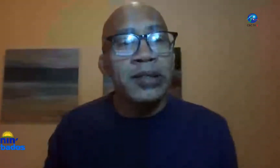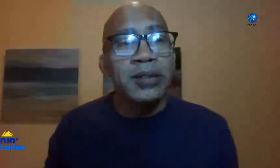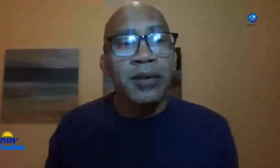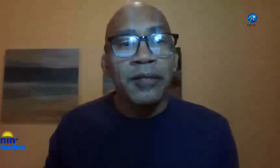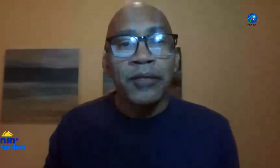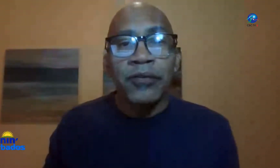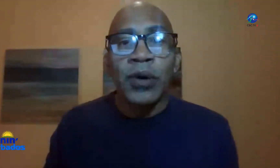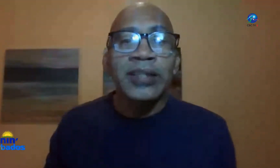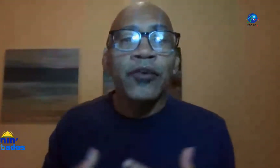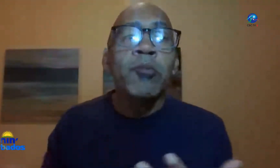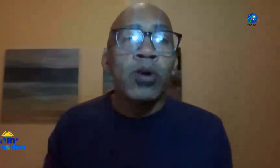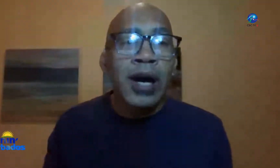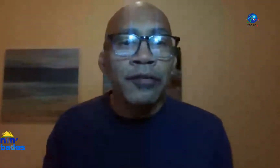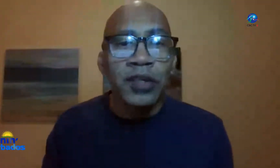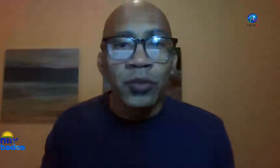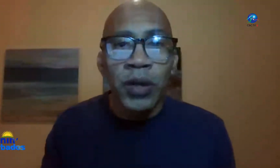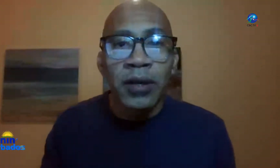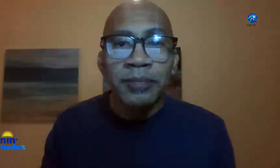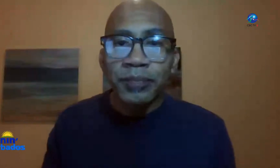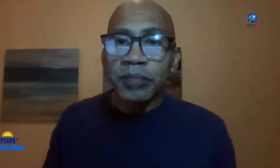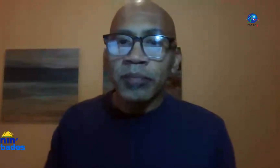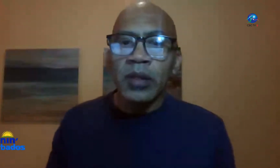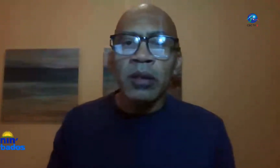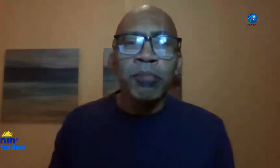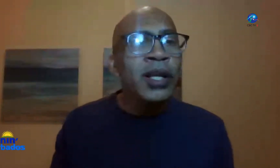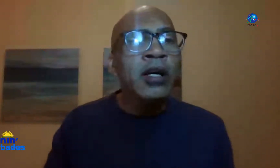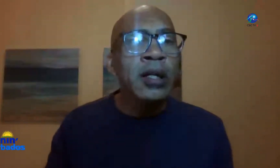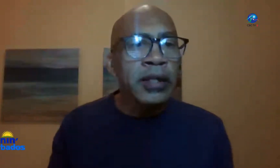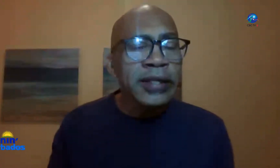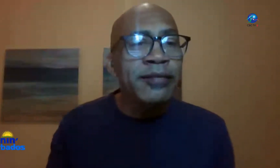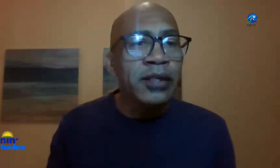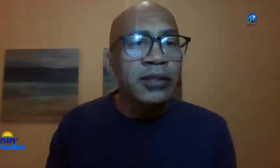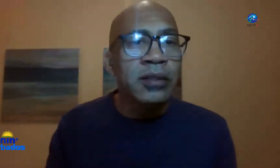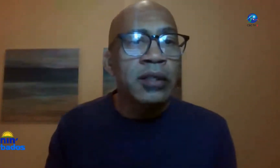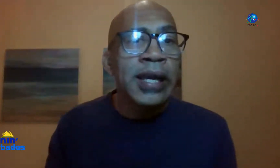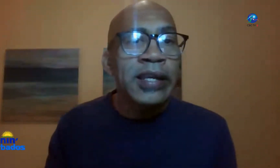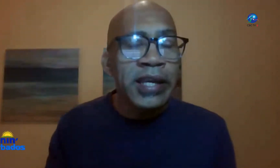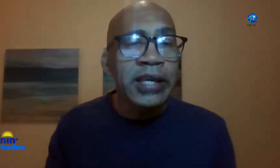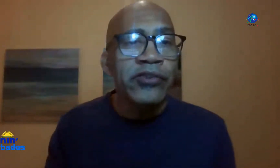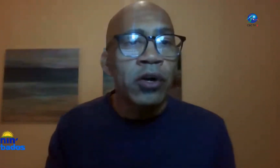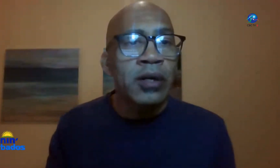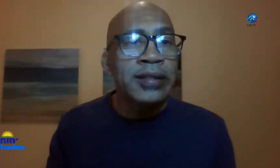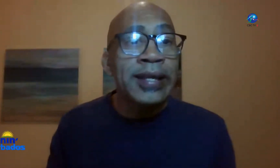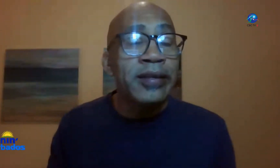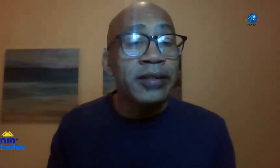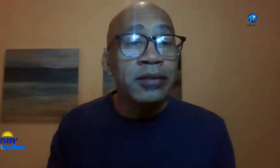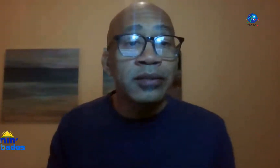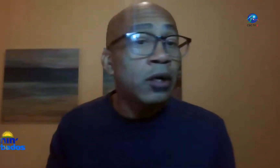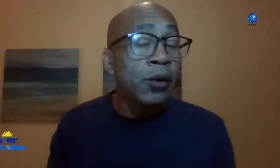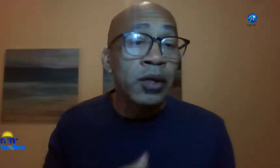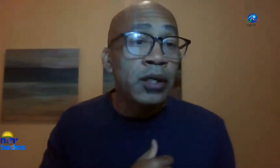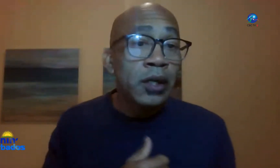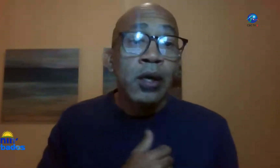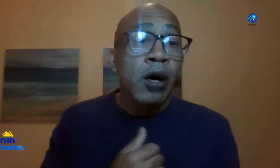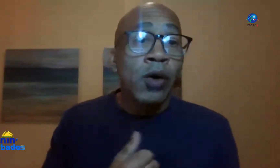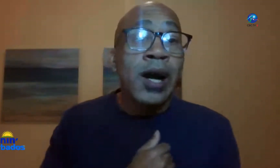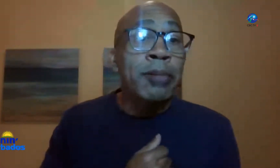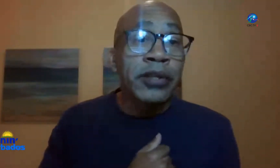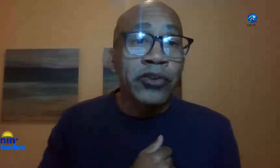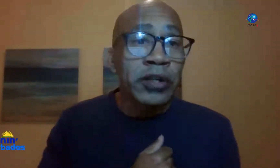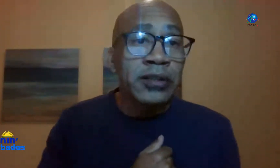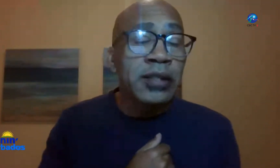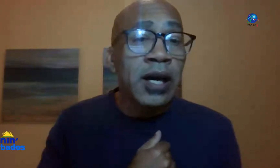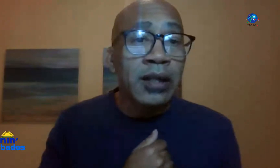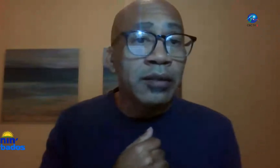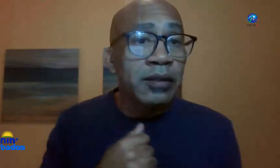remote environments. So as a remote conference, we're pulling all the levers to engage our attendees, because